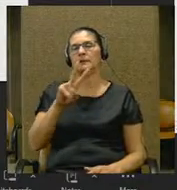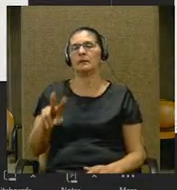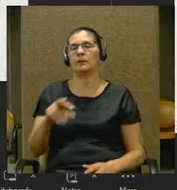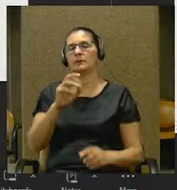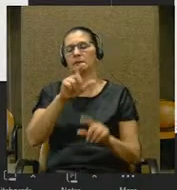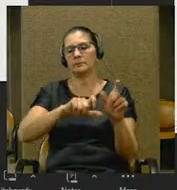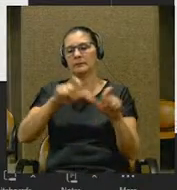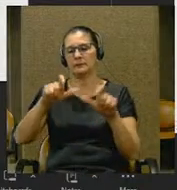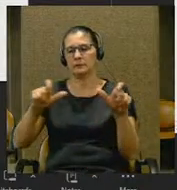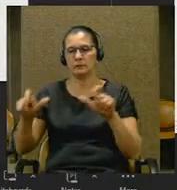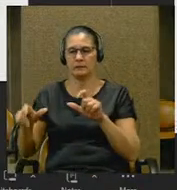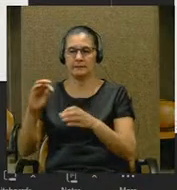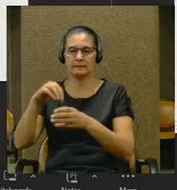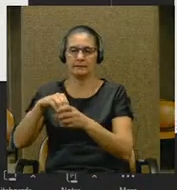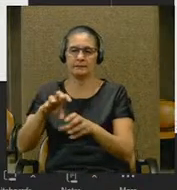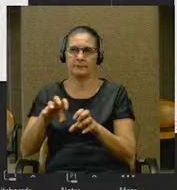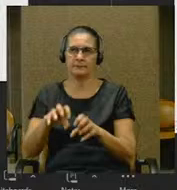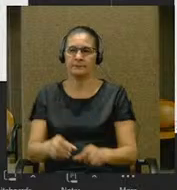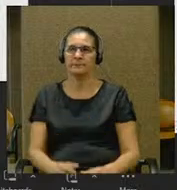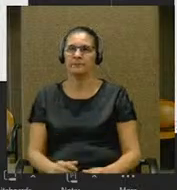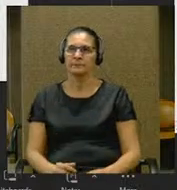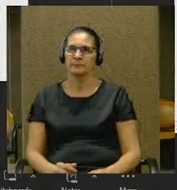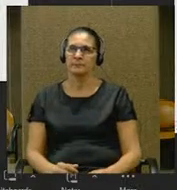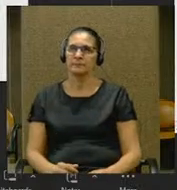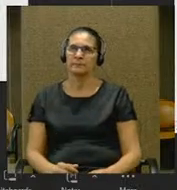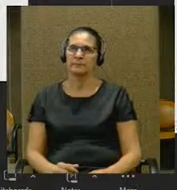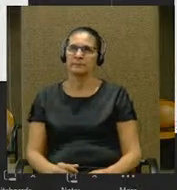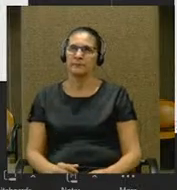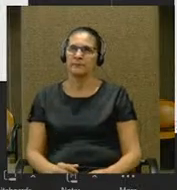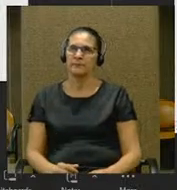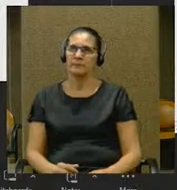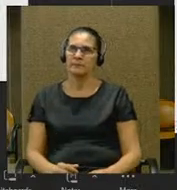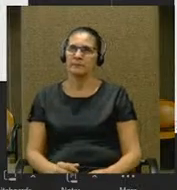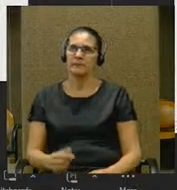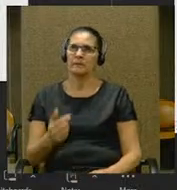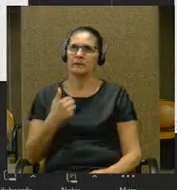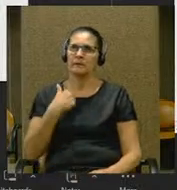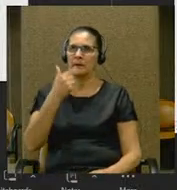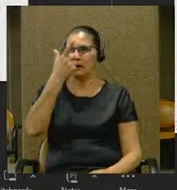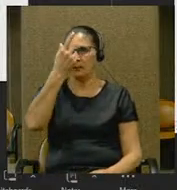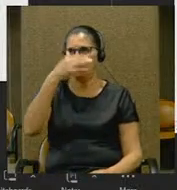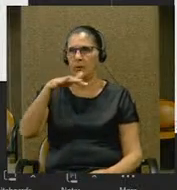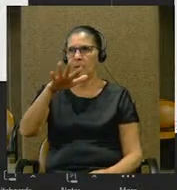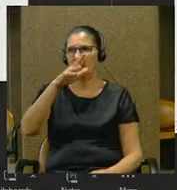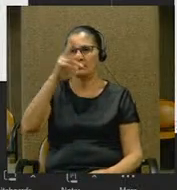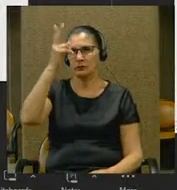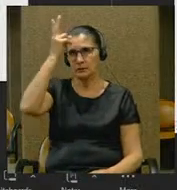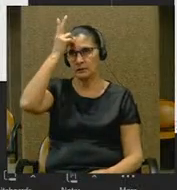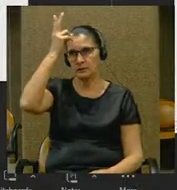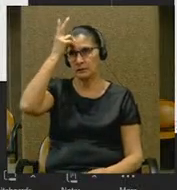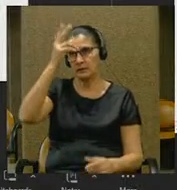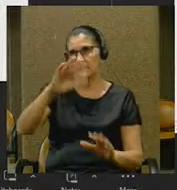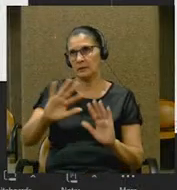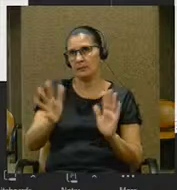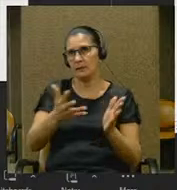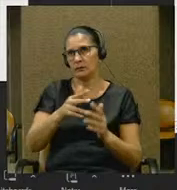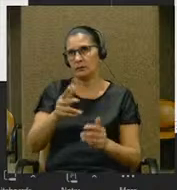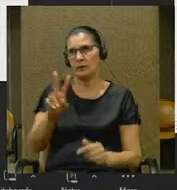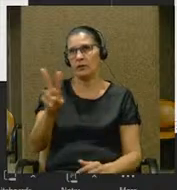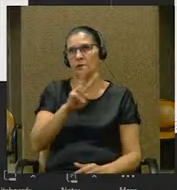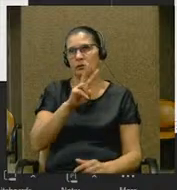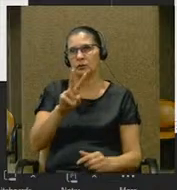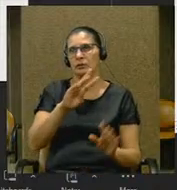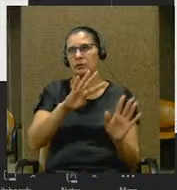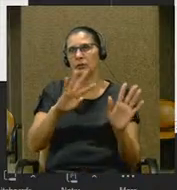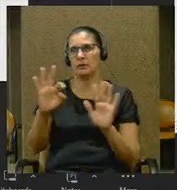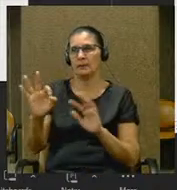about 295 million, and our Indigenous population is about 290,000 people, which is about 5% of